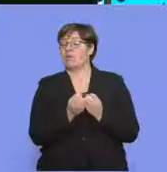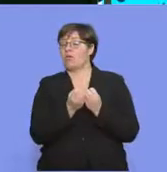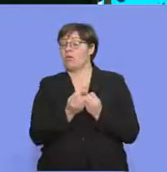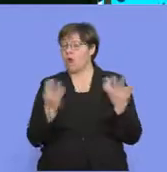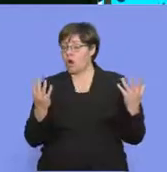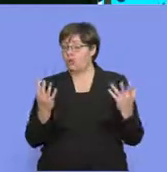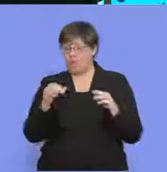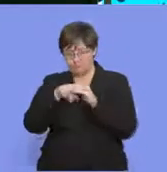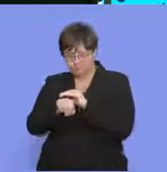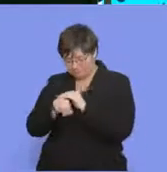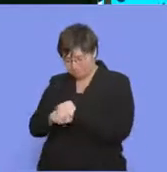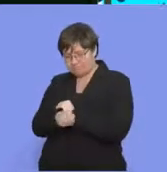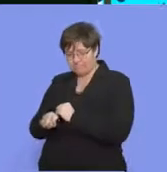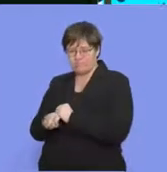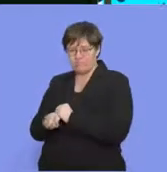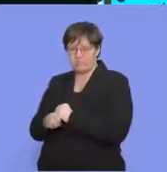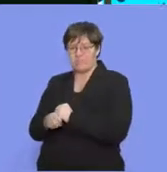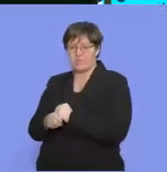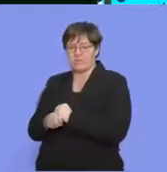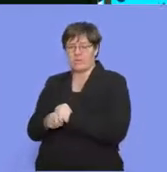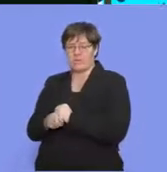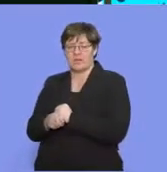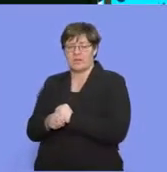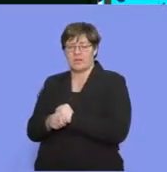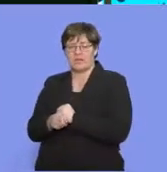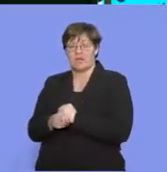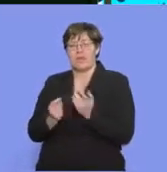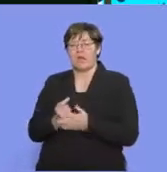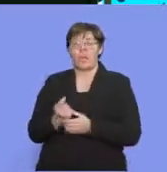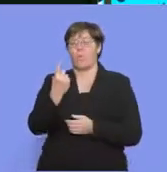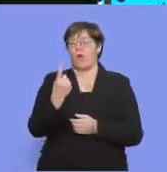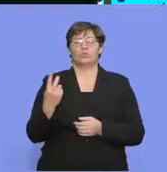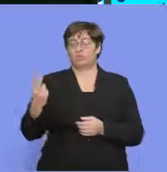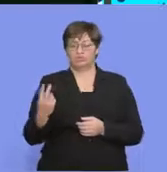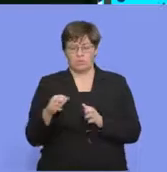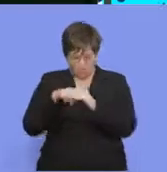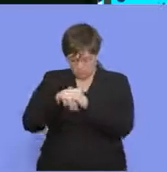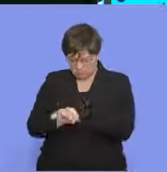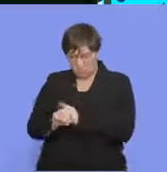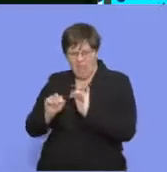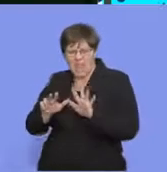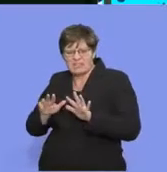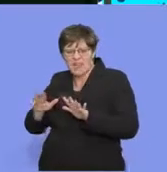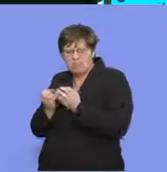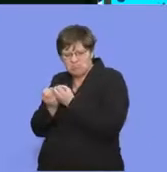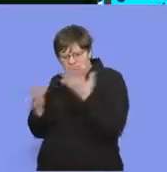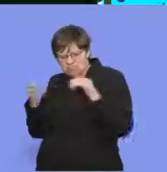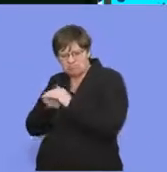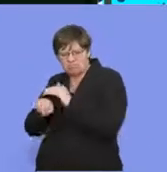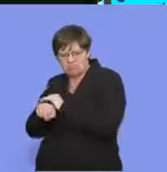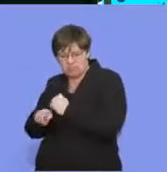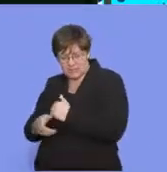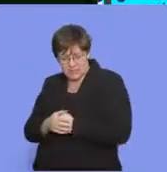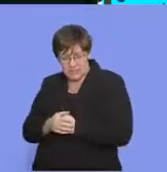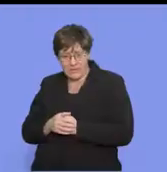of offspring that are produced. So they don't just produce a few offspring, there are lots produced. And when there